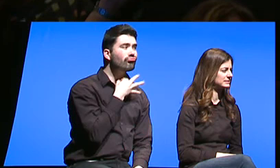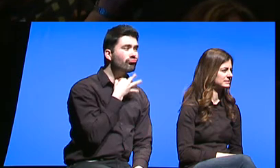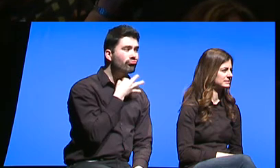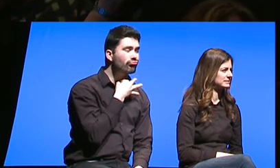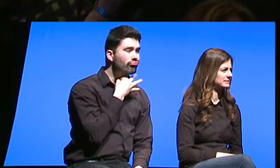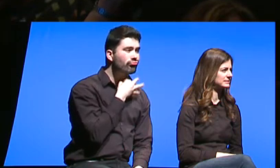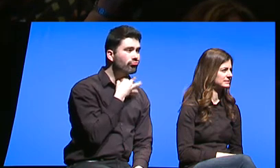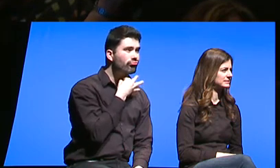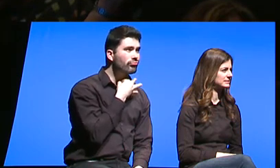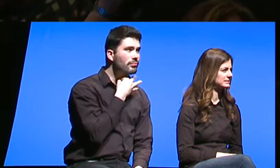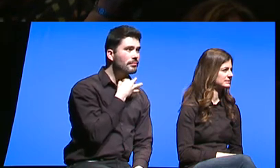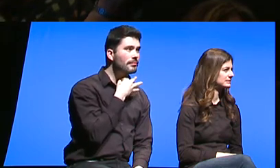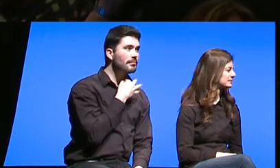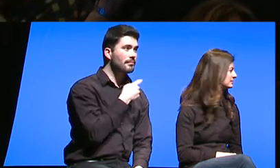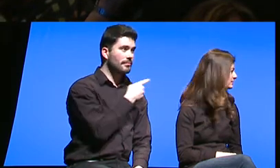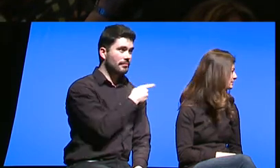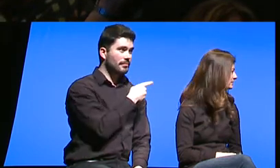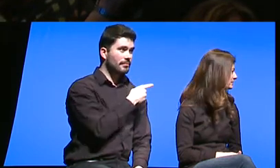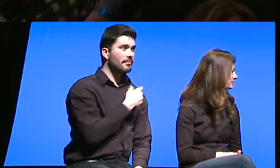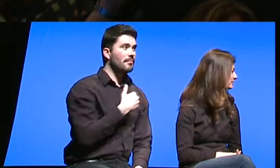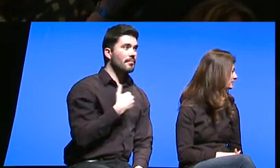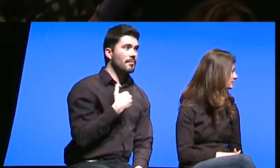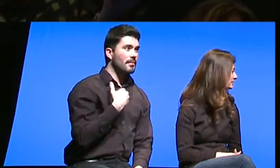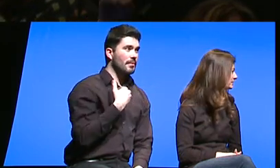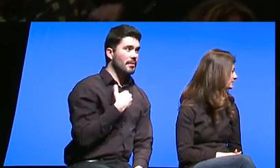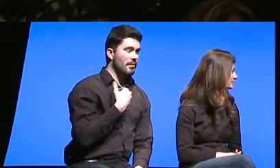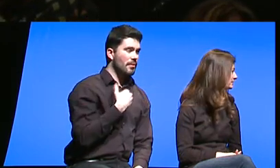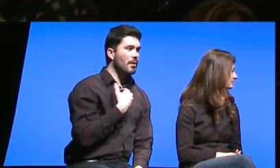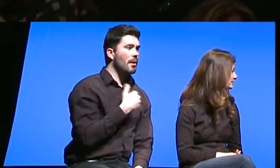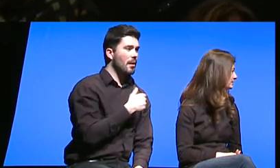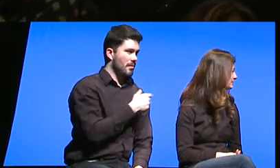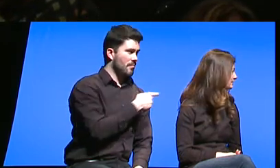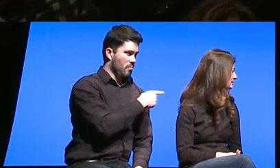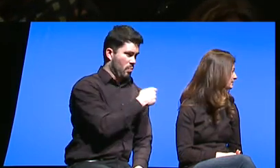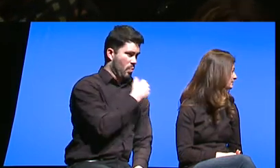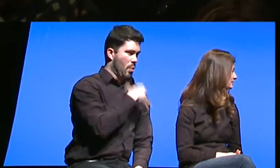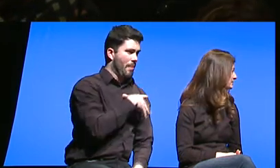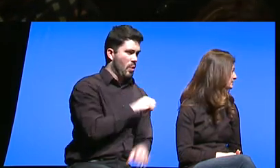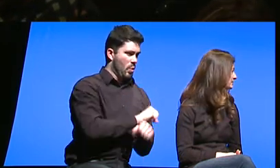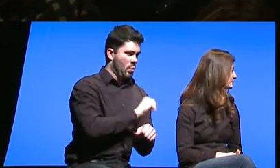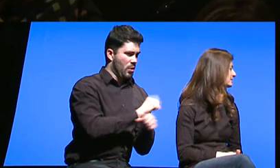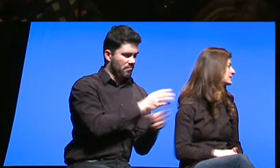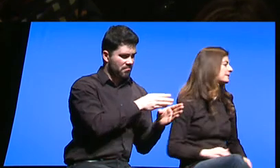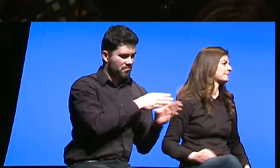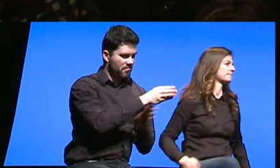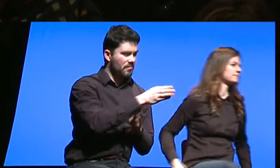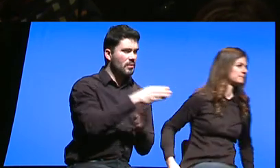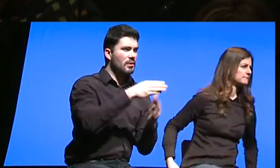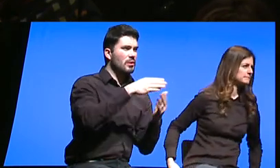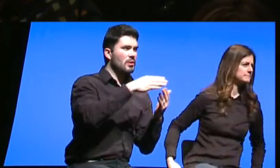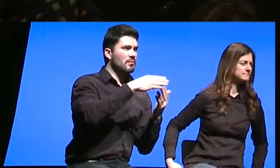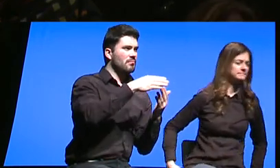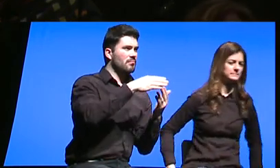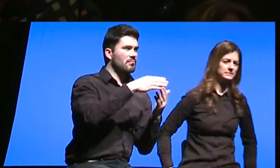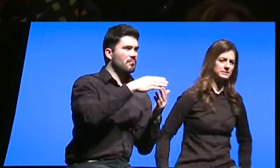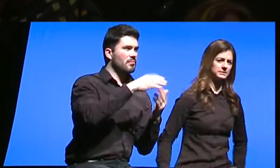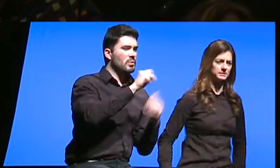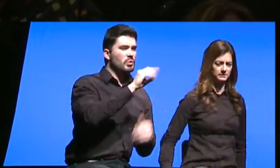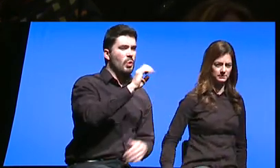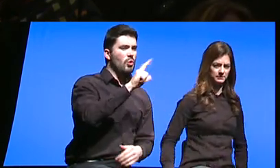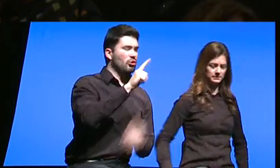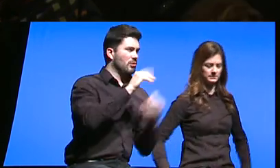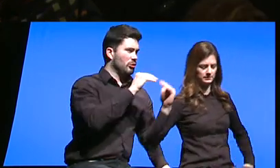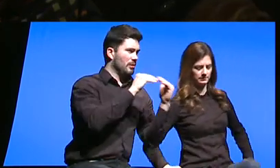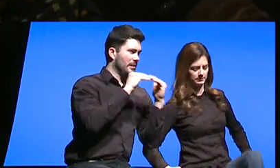especially this young lady who is interested in this concept of social justice. Aren't you concerned